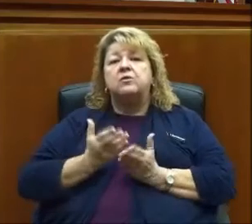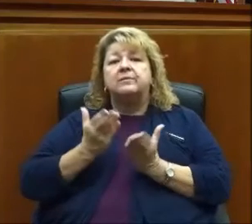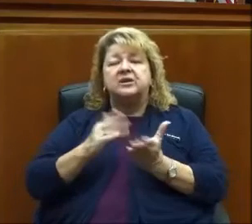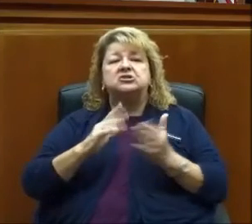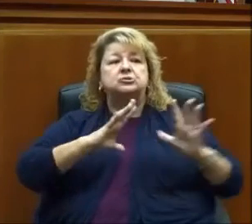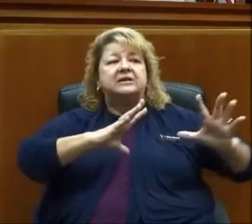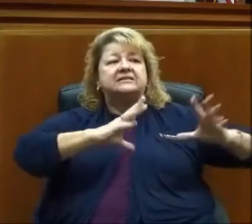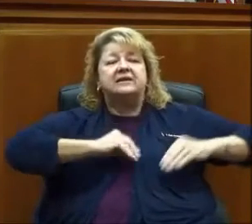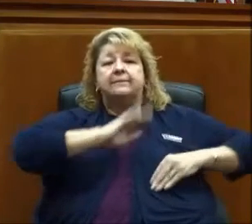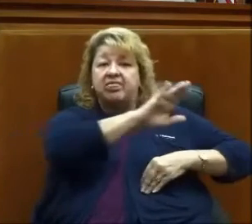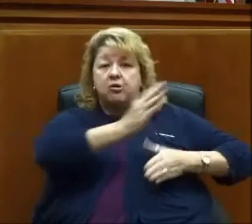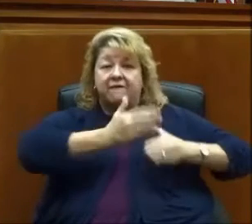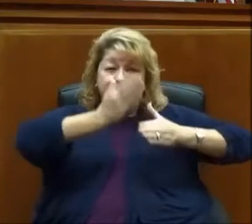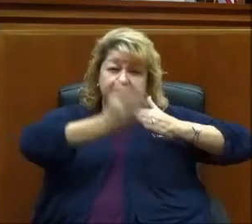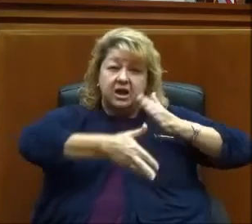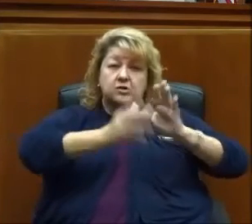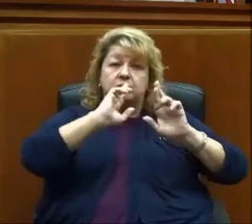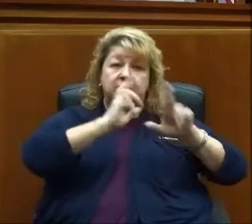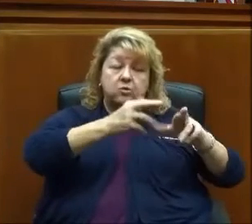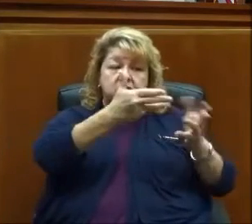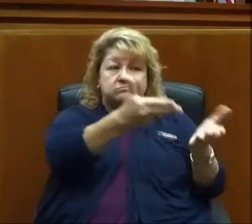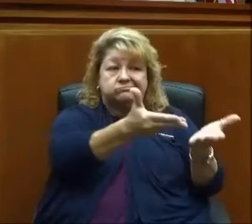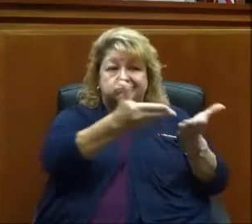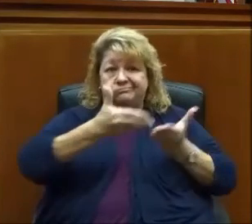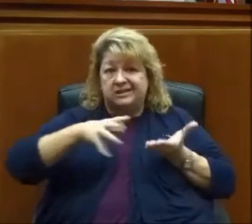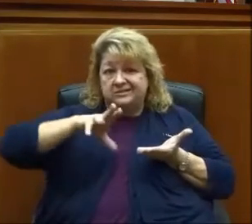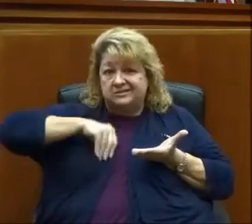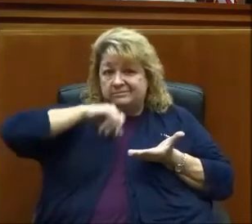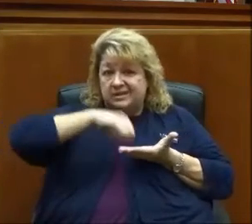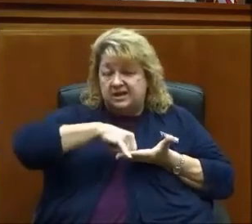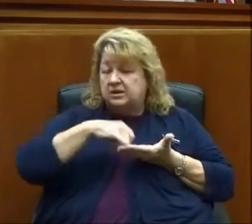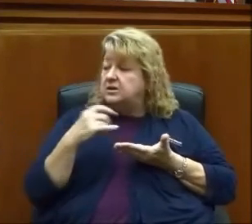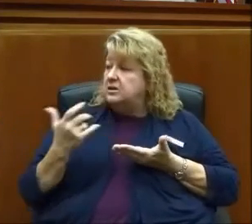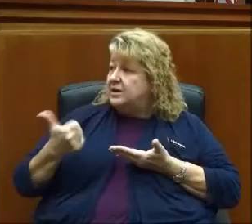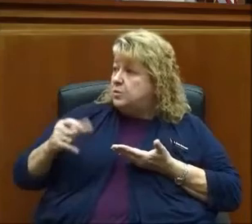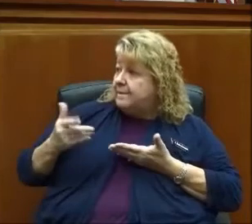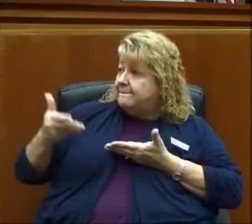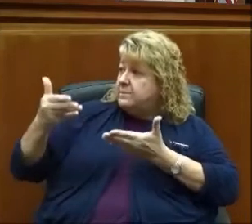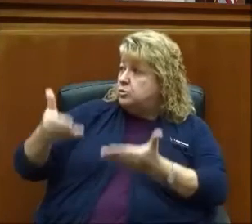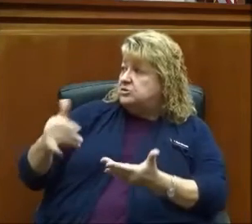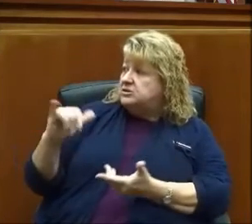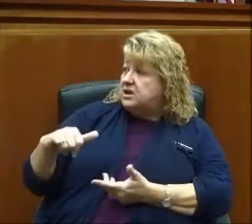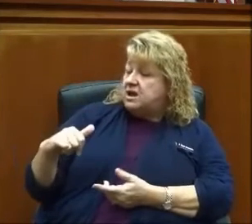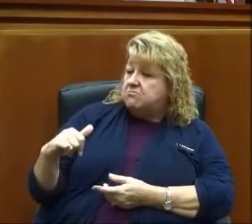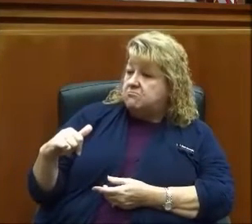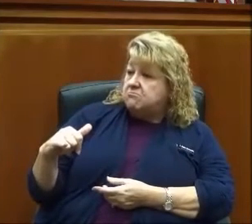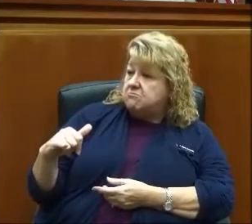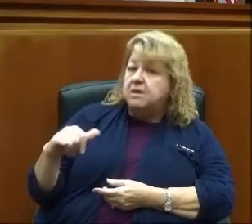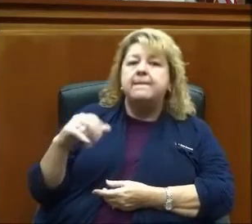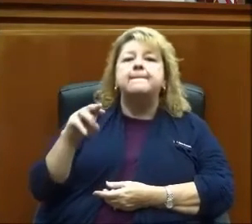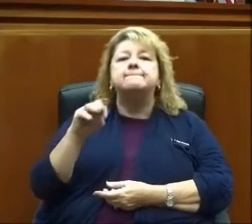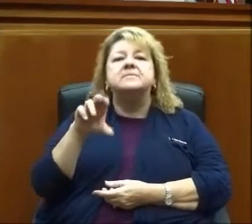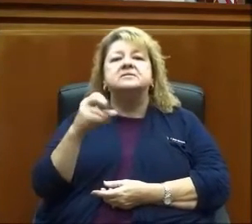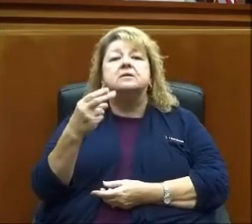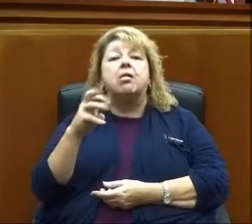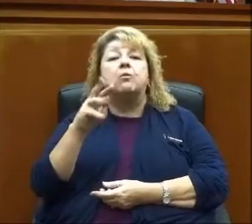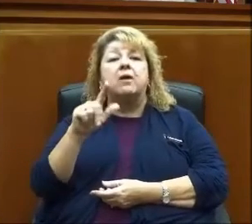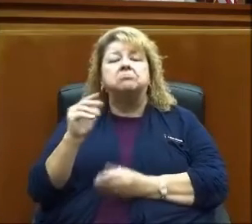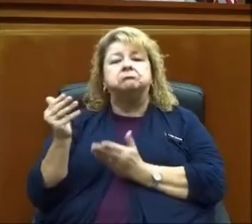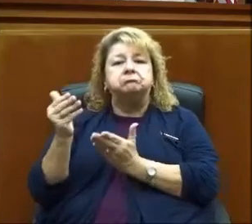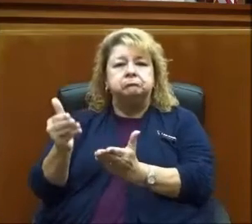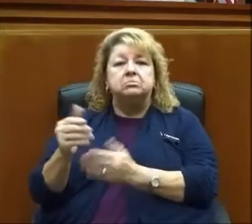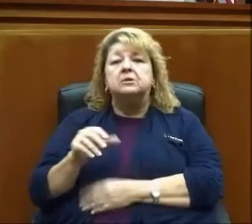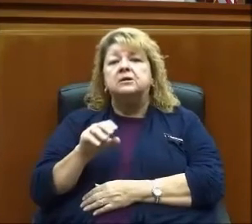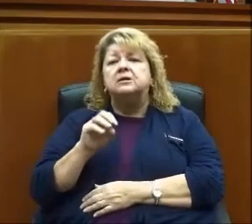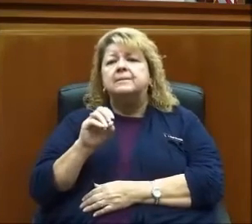response to HR 34. Okay, can we get a motion to that effect, please? Ms. Holloway, can we get a second? Mr.